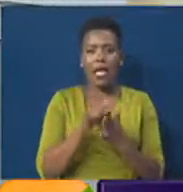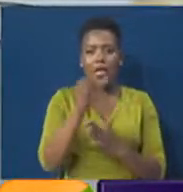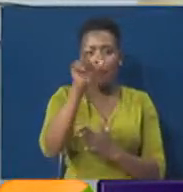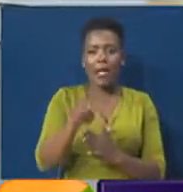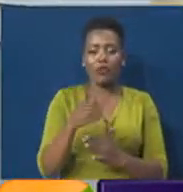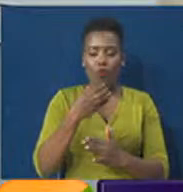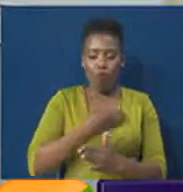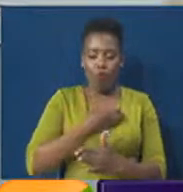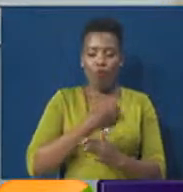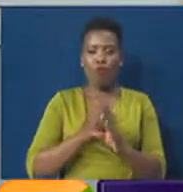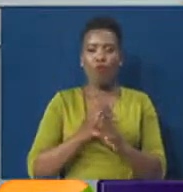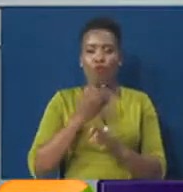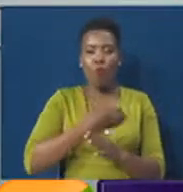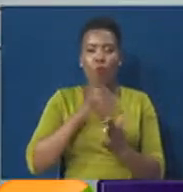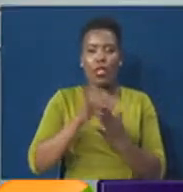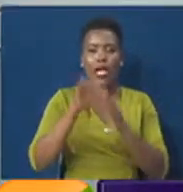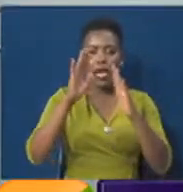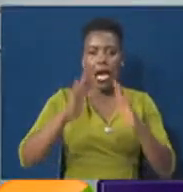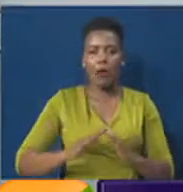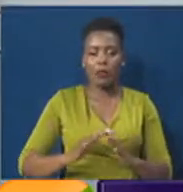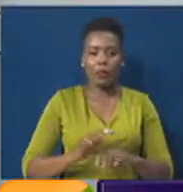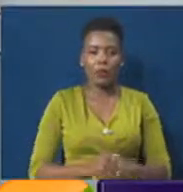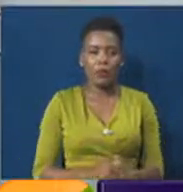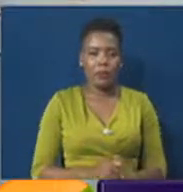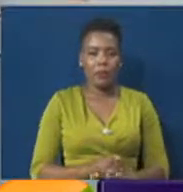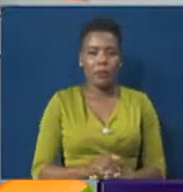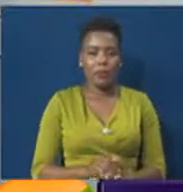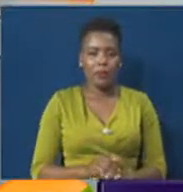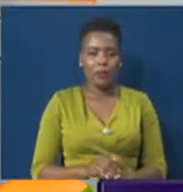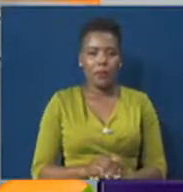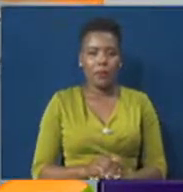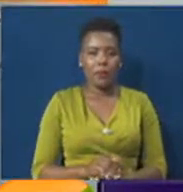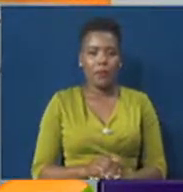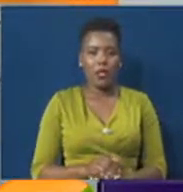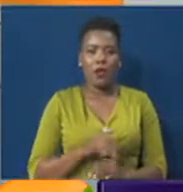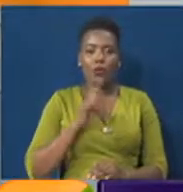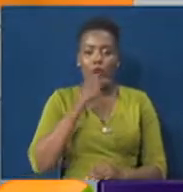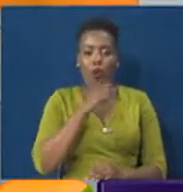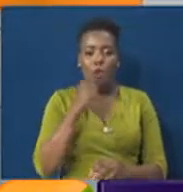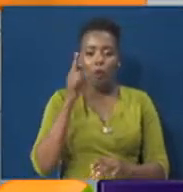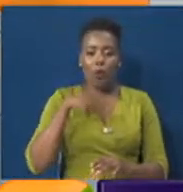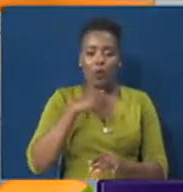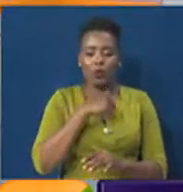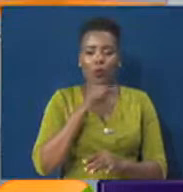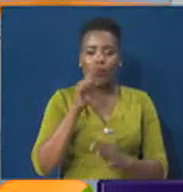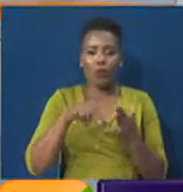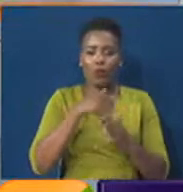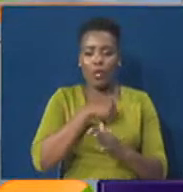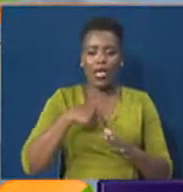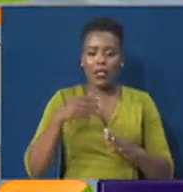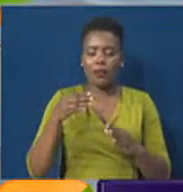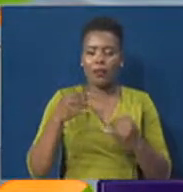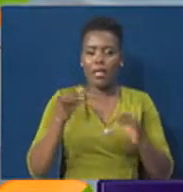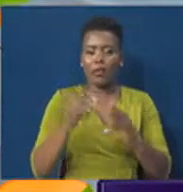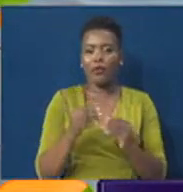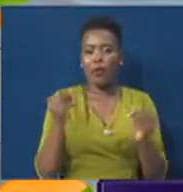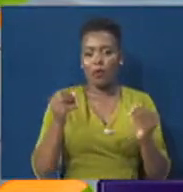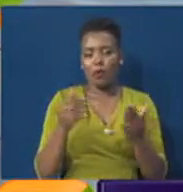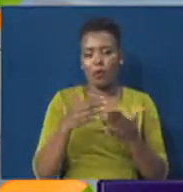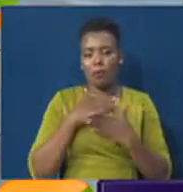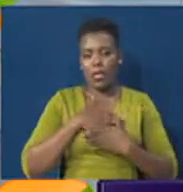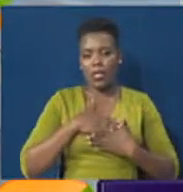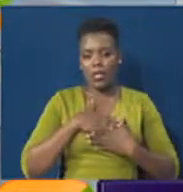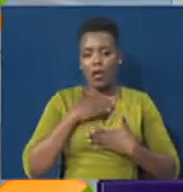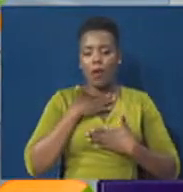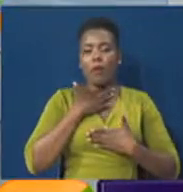owns through the TPS, the tenants purchase scheme. So what we are trying to address, and some and Nimrodless all